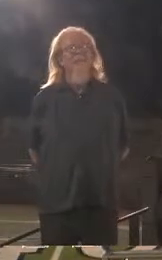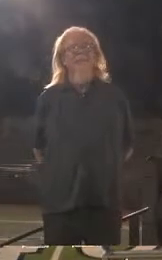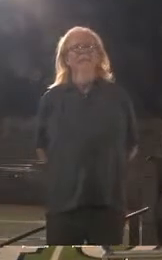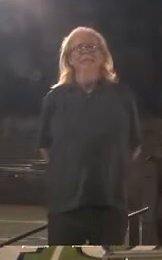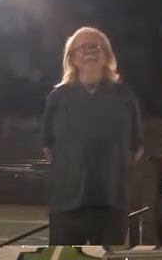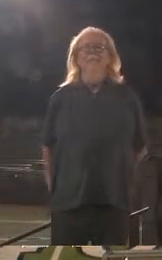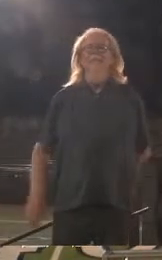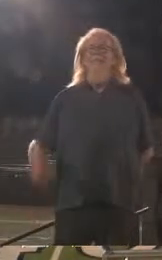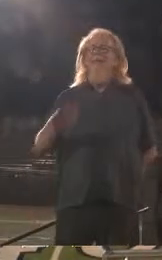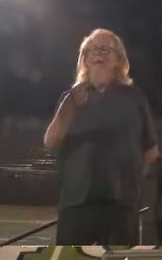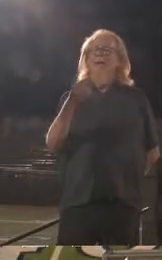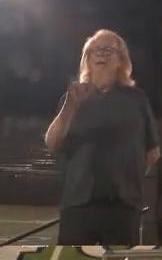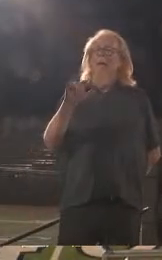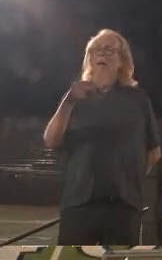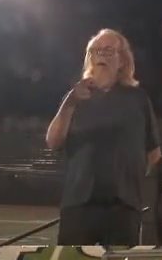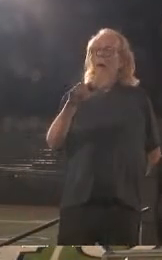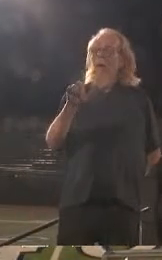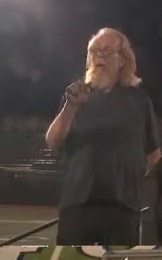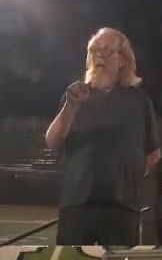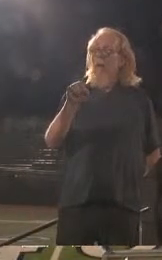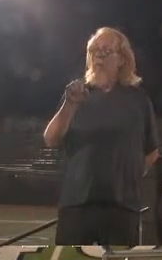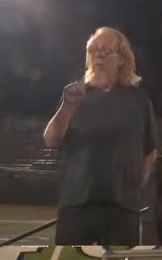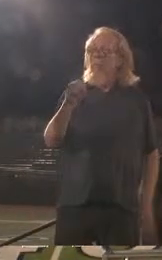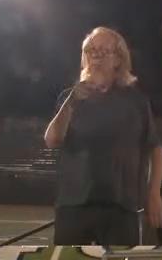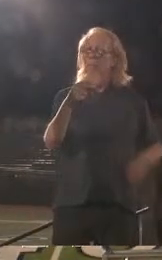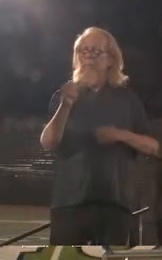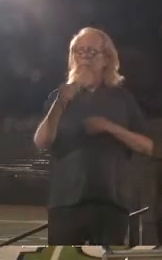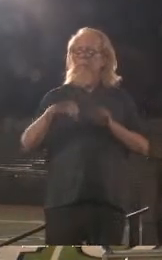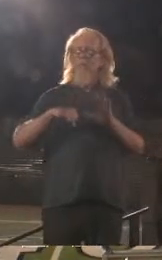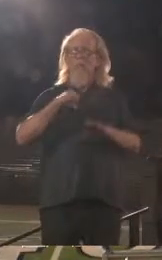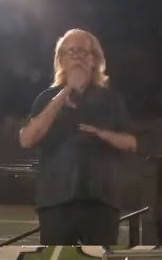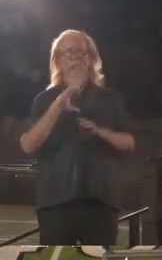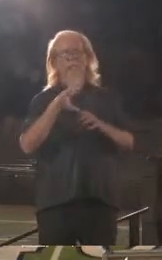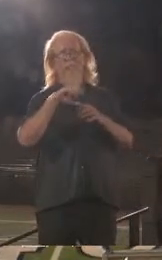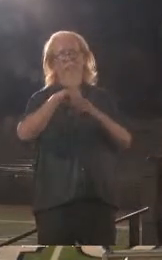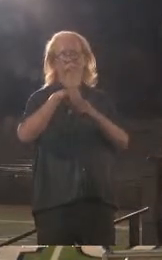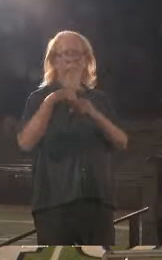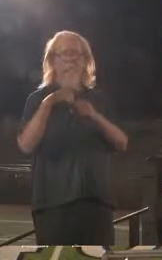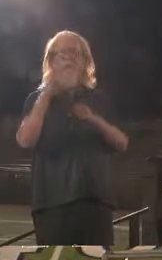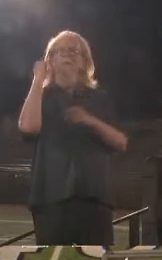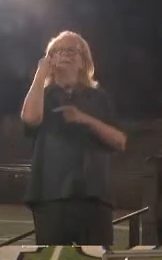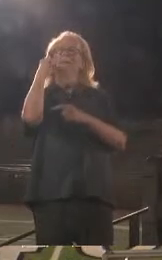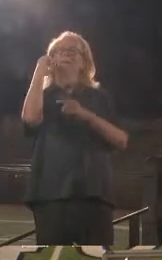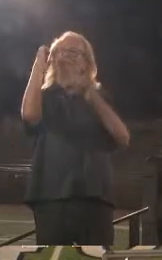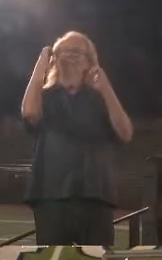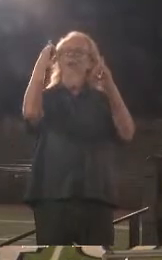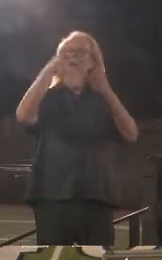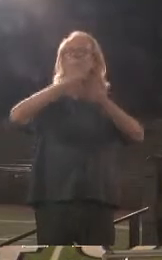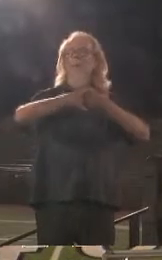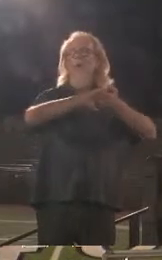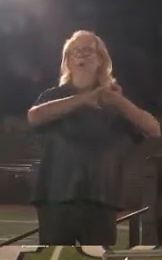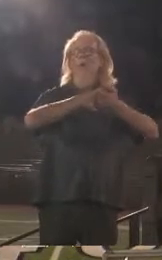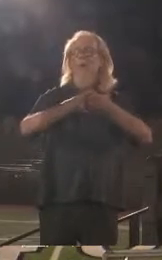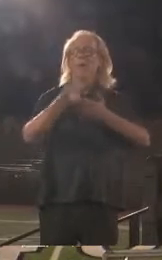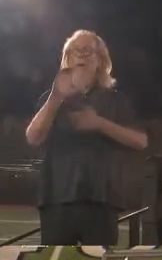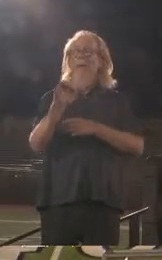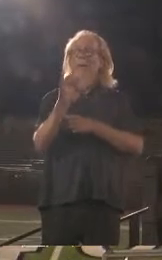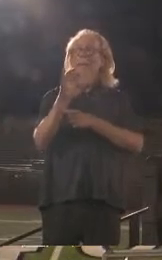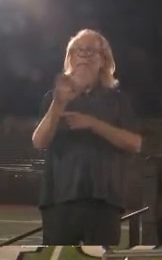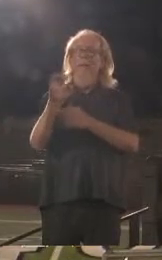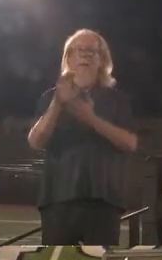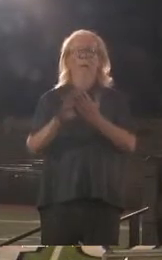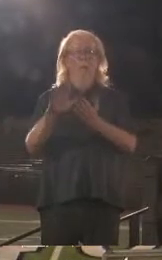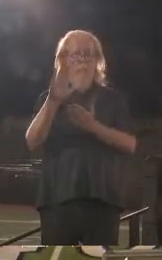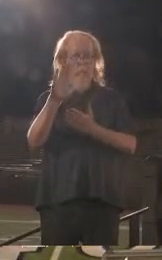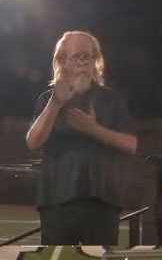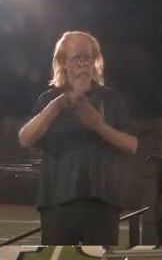Highlands High School is a proud participant in the San Antonio Educational Partnership Cafe College Program.